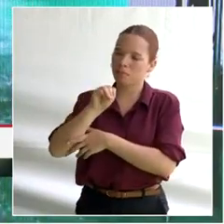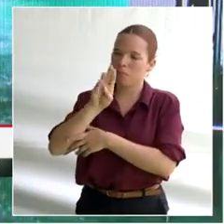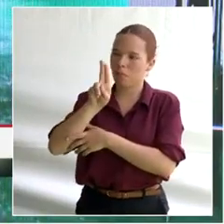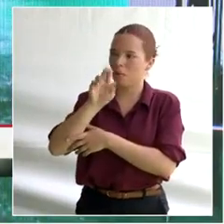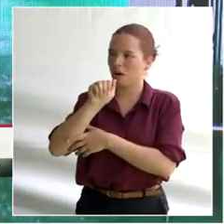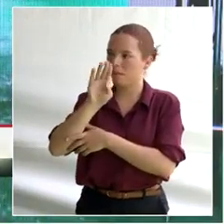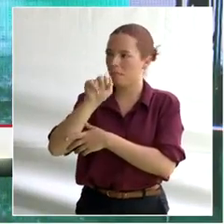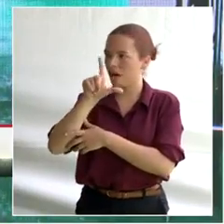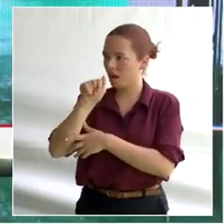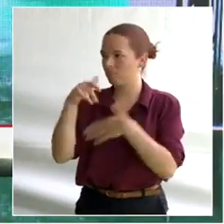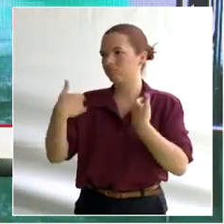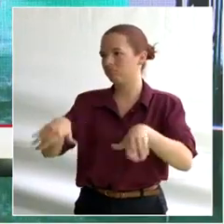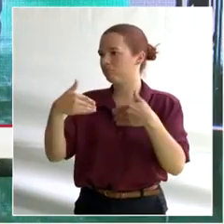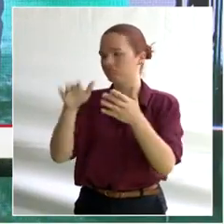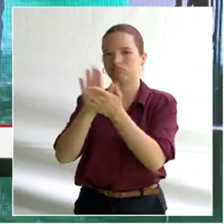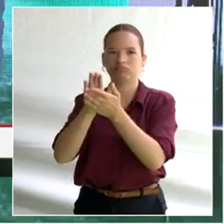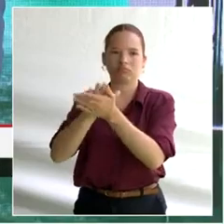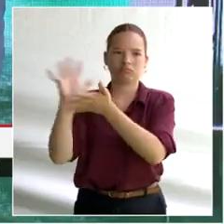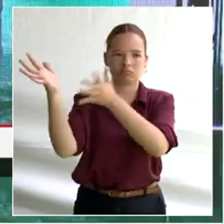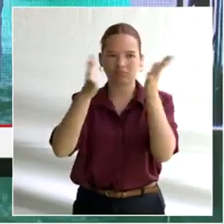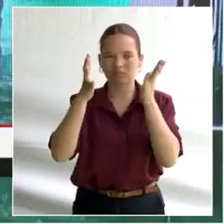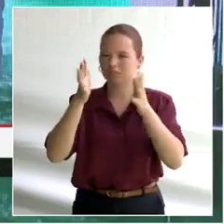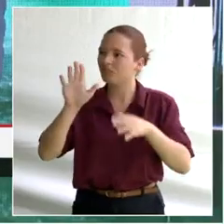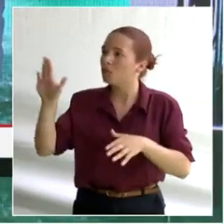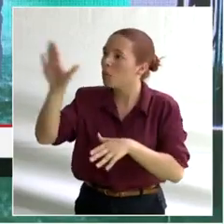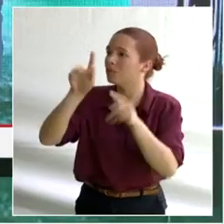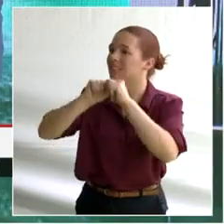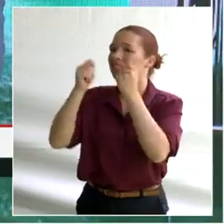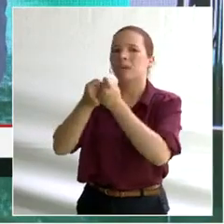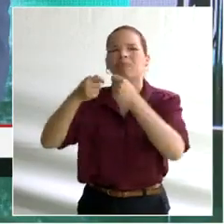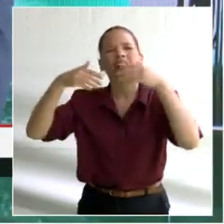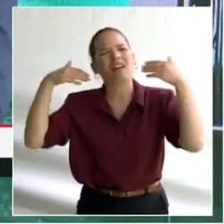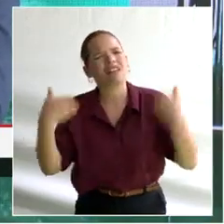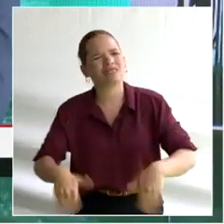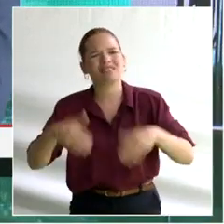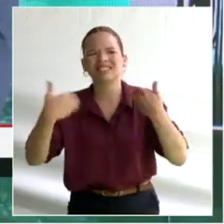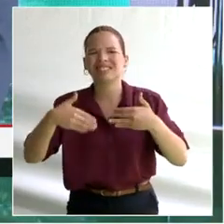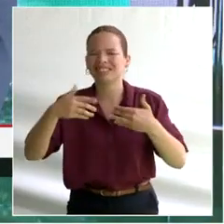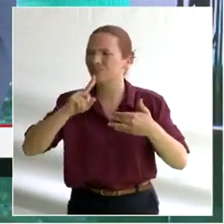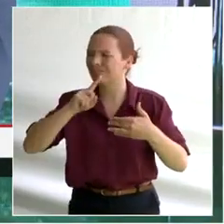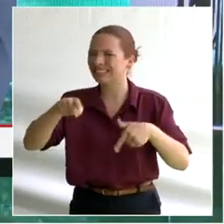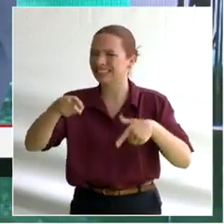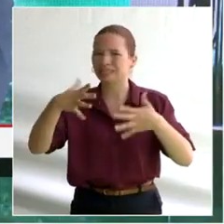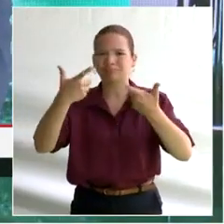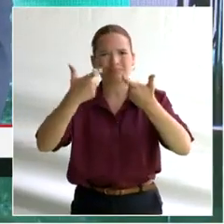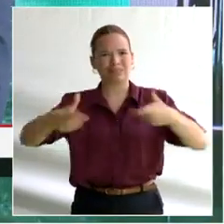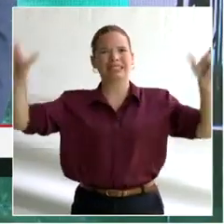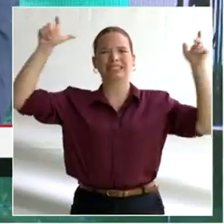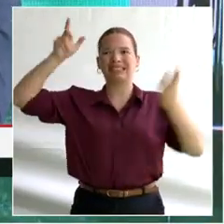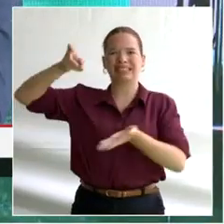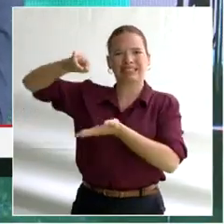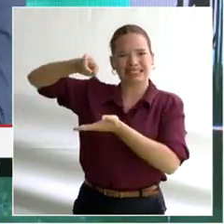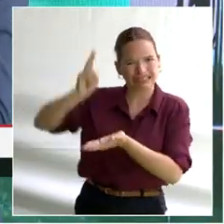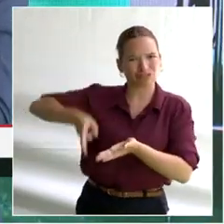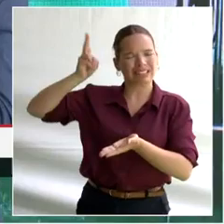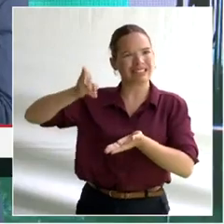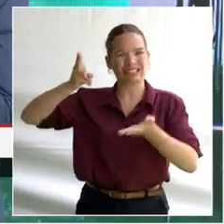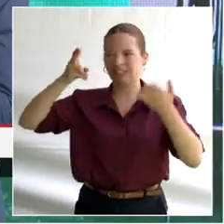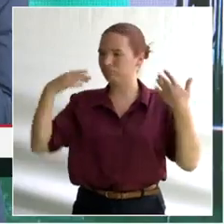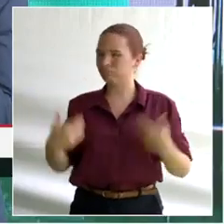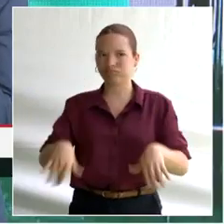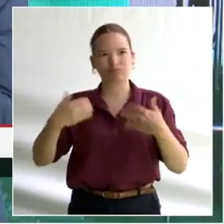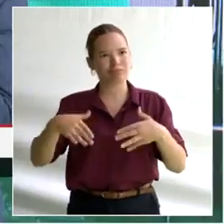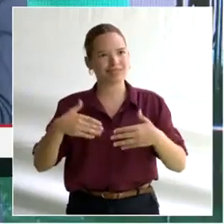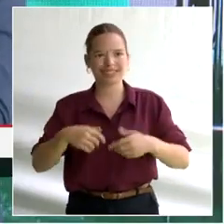for honestly making this historic event possible this year. So thank you, Mubadala. And we're all going to learn how to